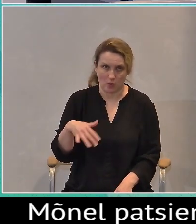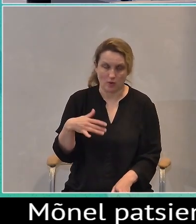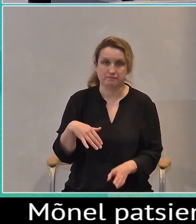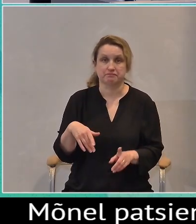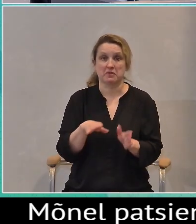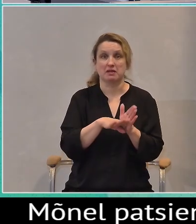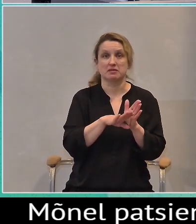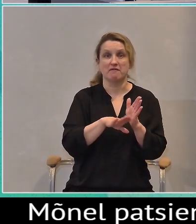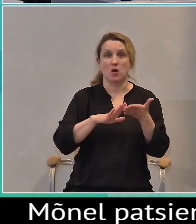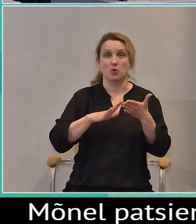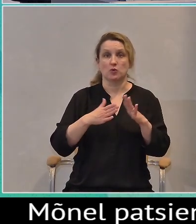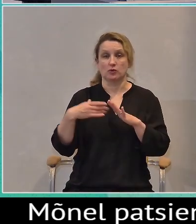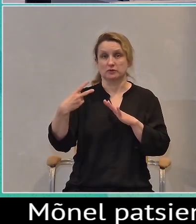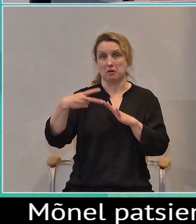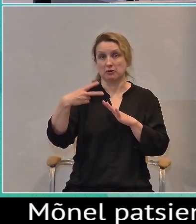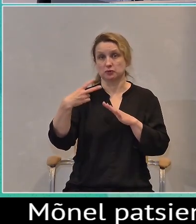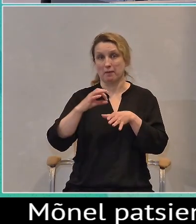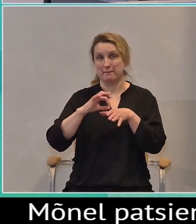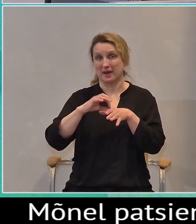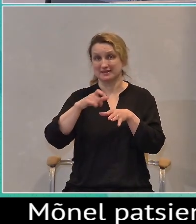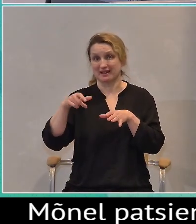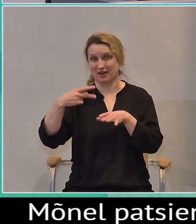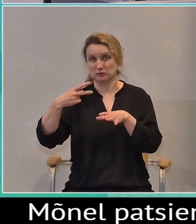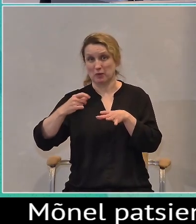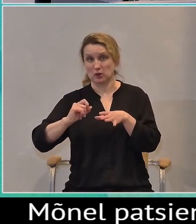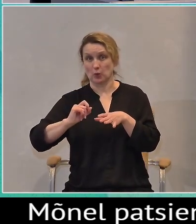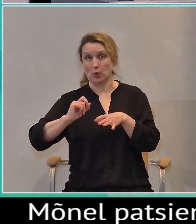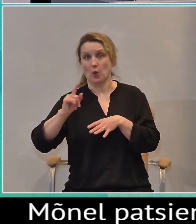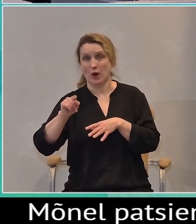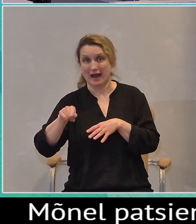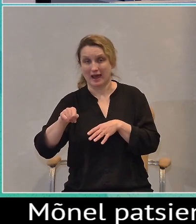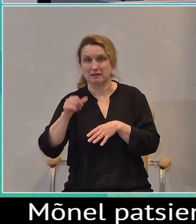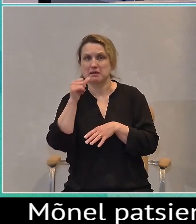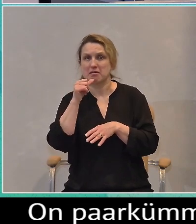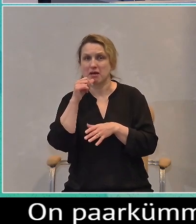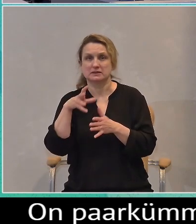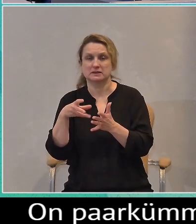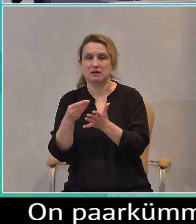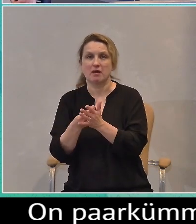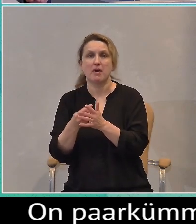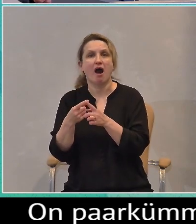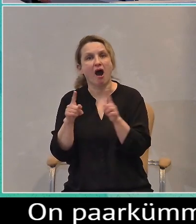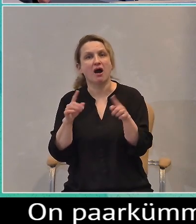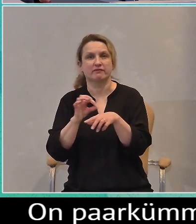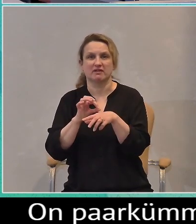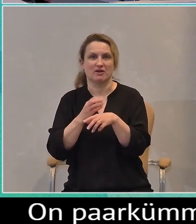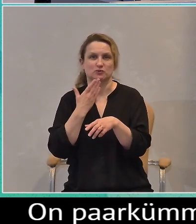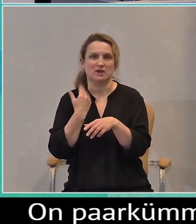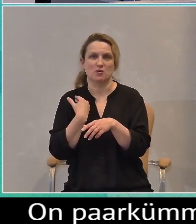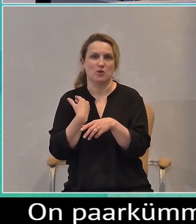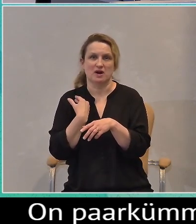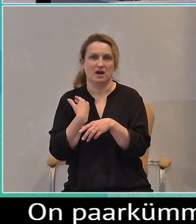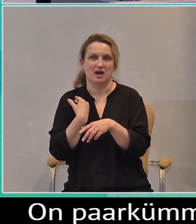baseline funding. And then there are exceptions. Normally, when a drug is needed by more than a couple